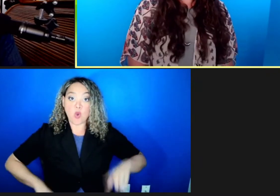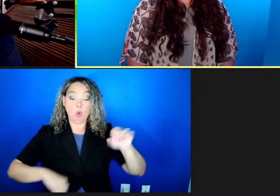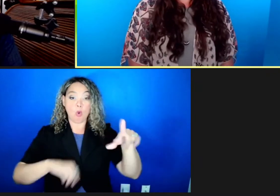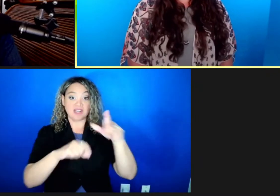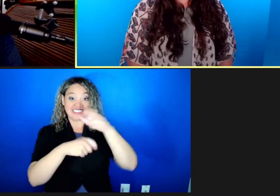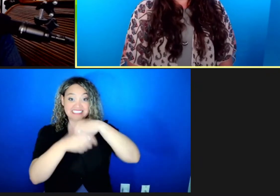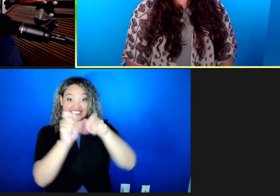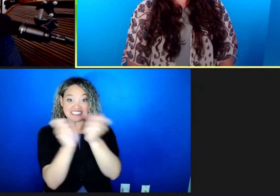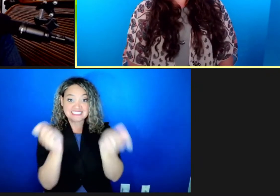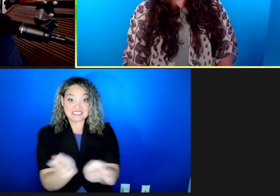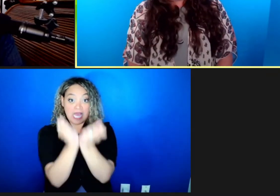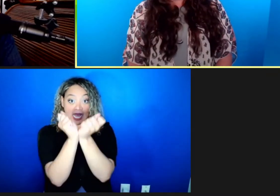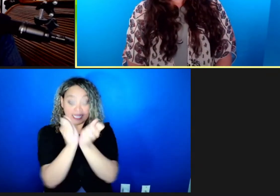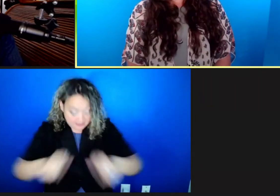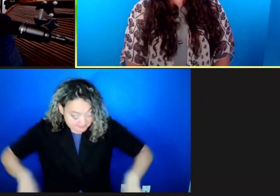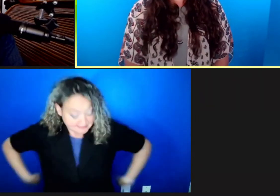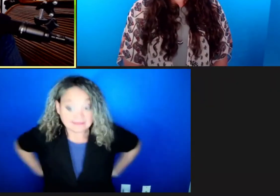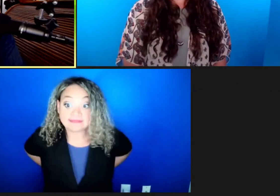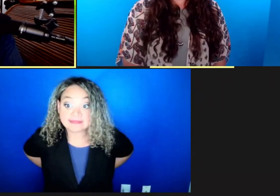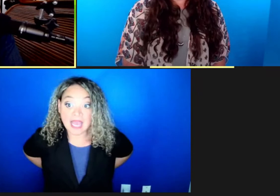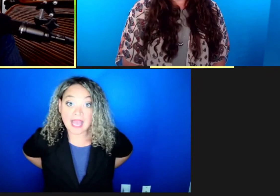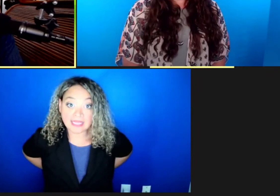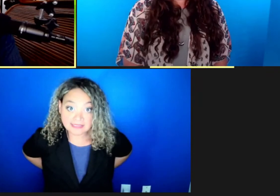tied, sometimes tied behind their backs.